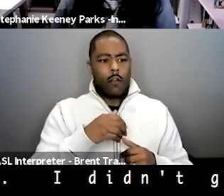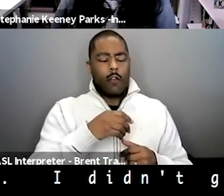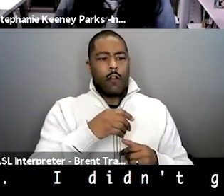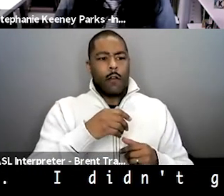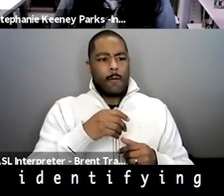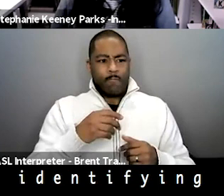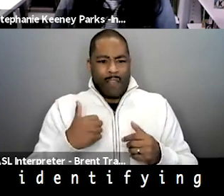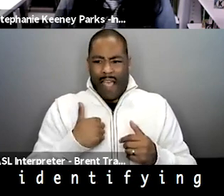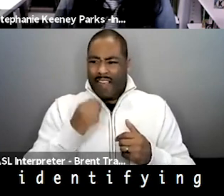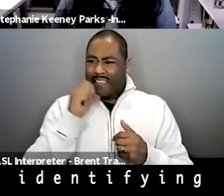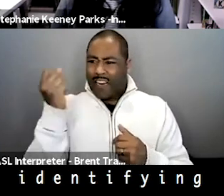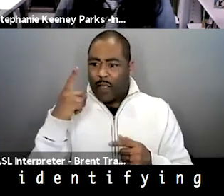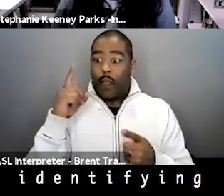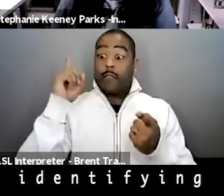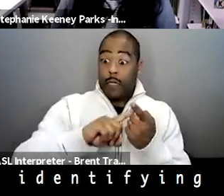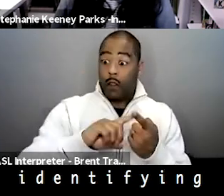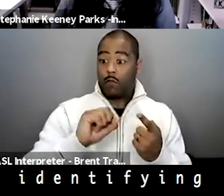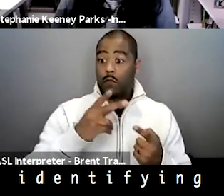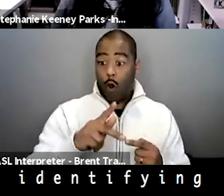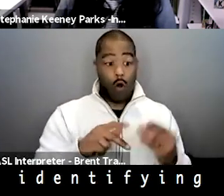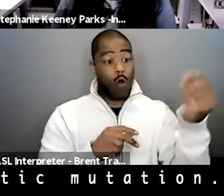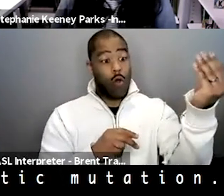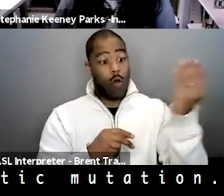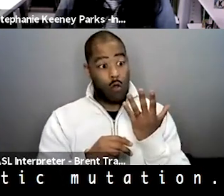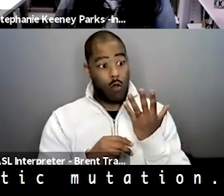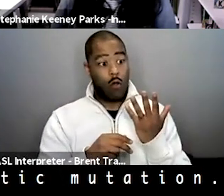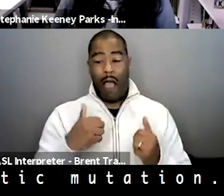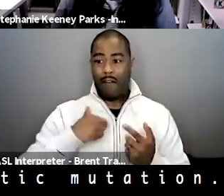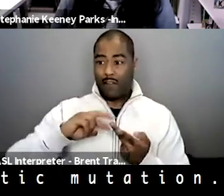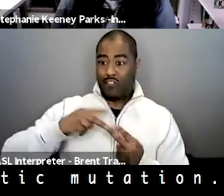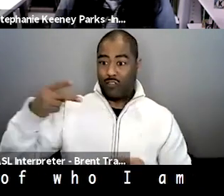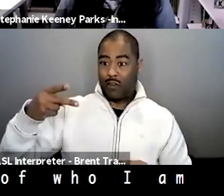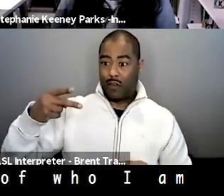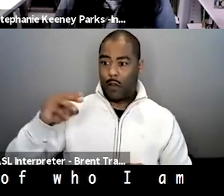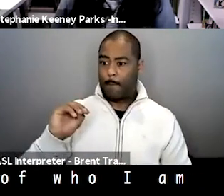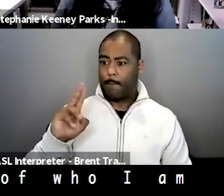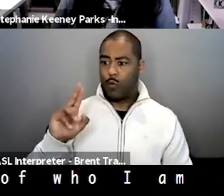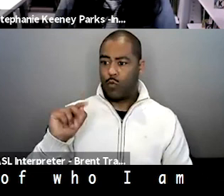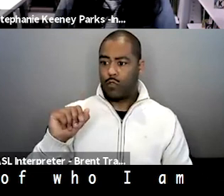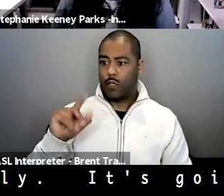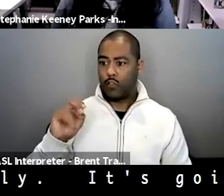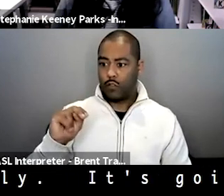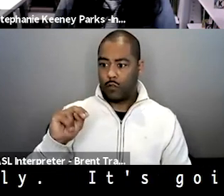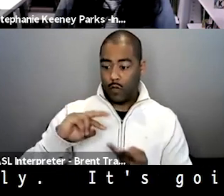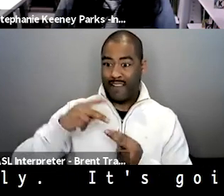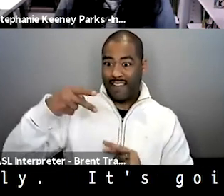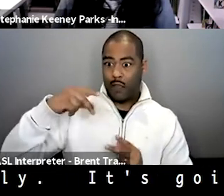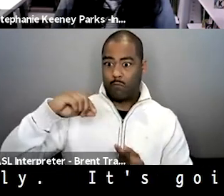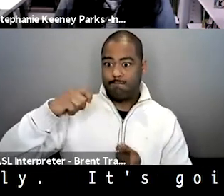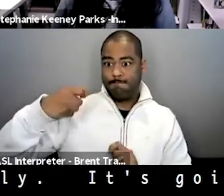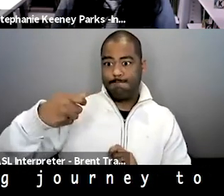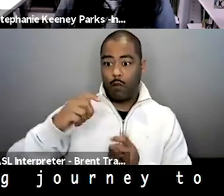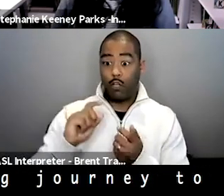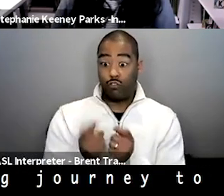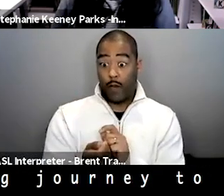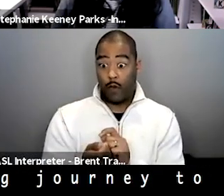here's this whole community that you can go be like that. That's not my community. I didn't grow up, you know, identifying as having this genetic mutation. I this